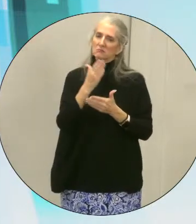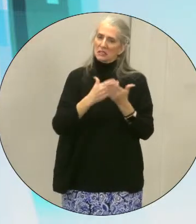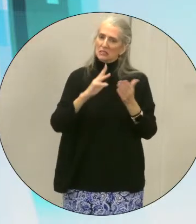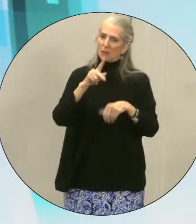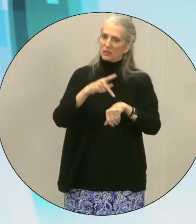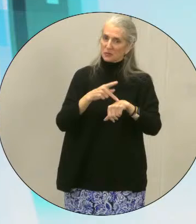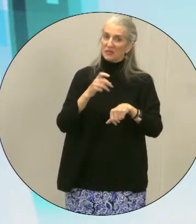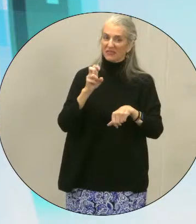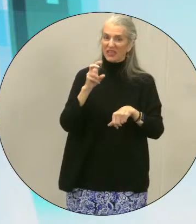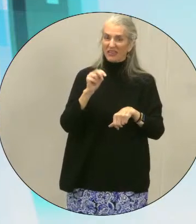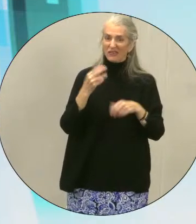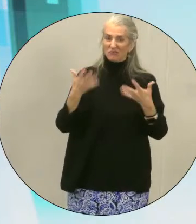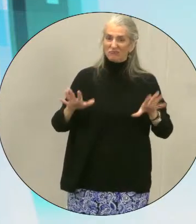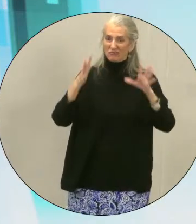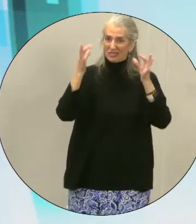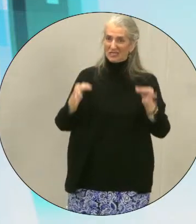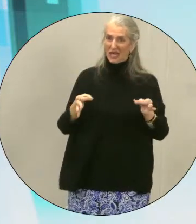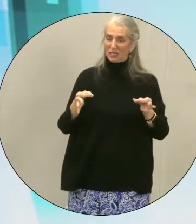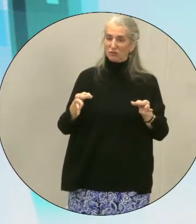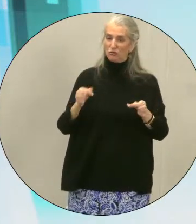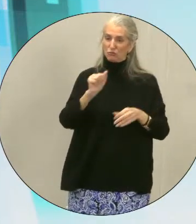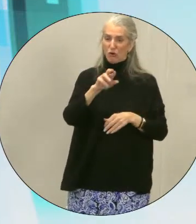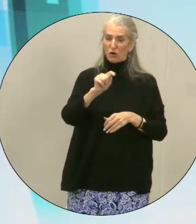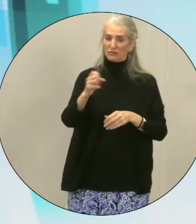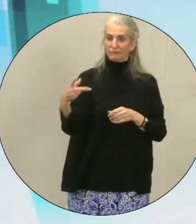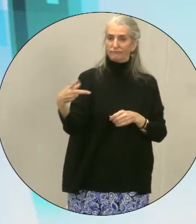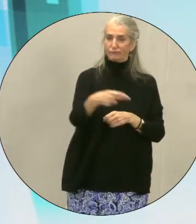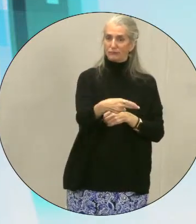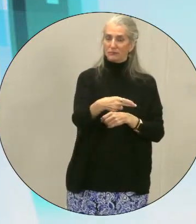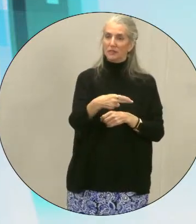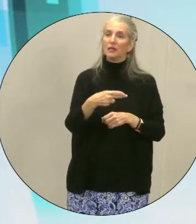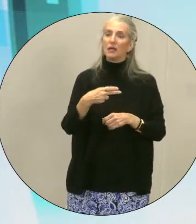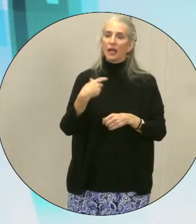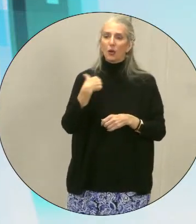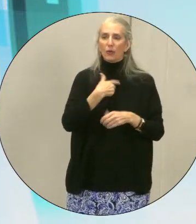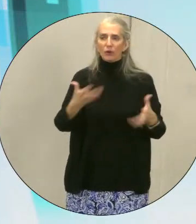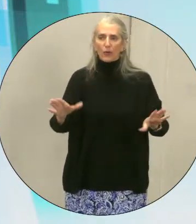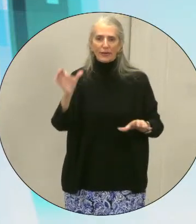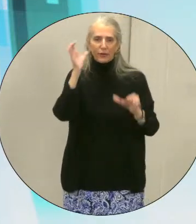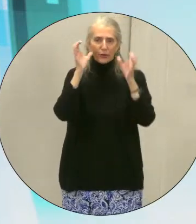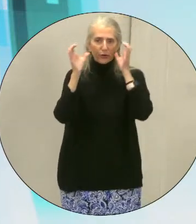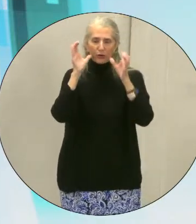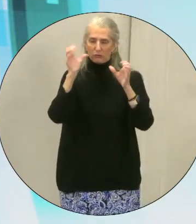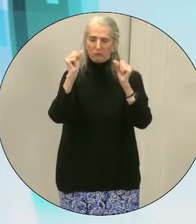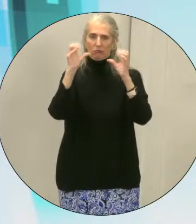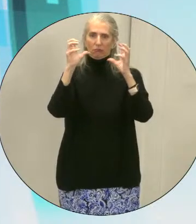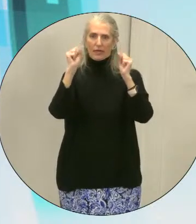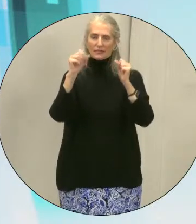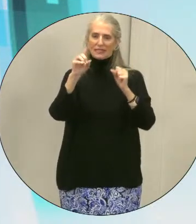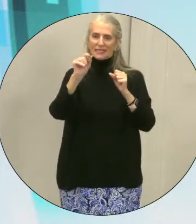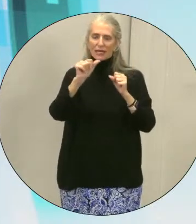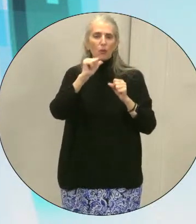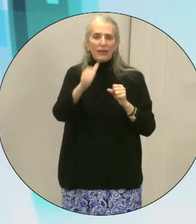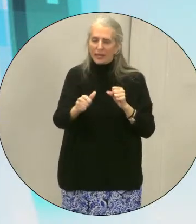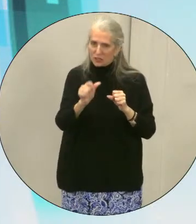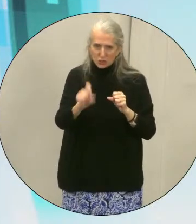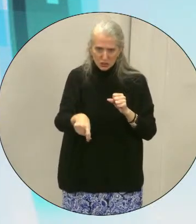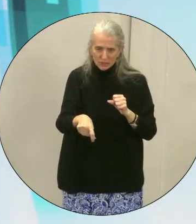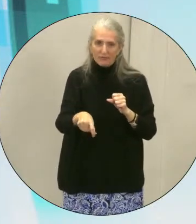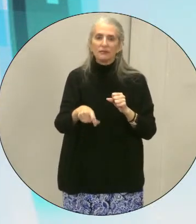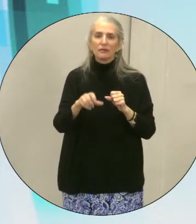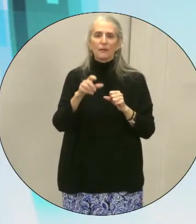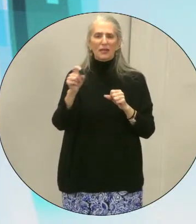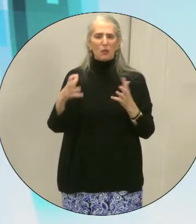have even decided to cut the arts altogether, and we've already heard all the amazing data out there why they shouldn't. But I want to add on to